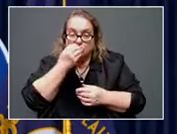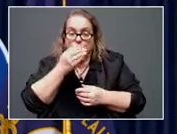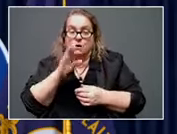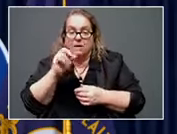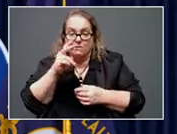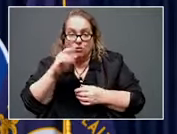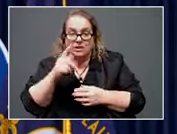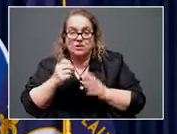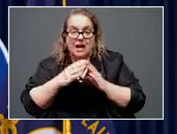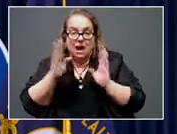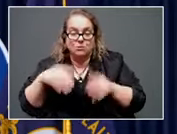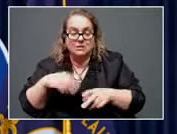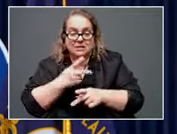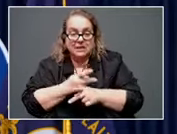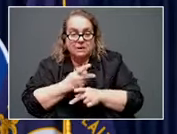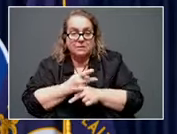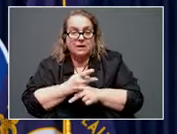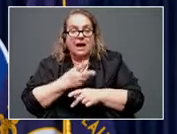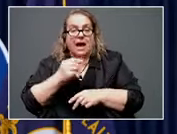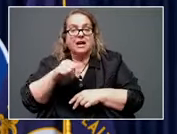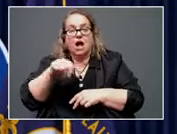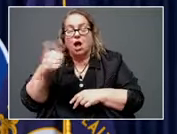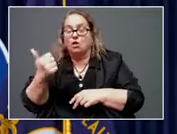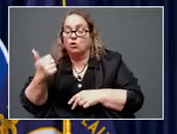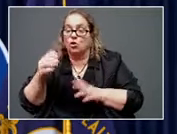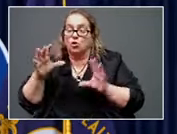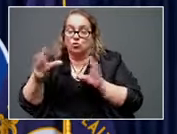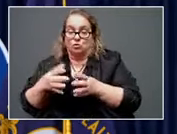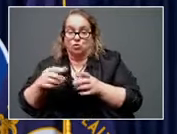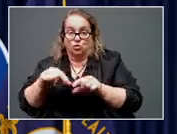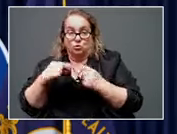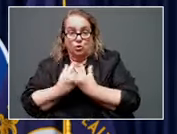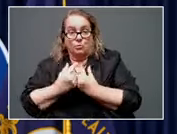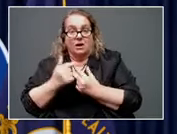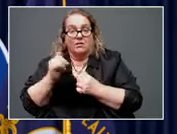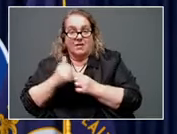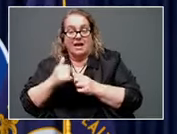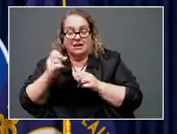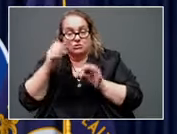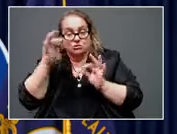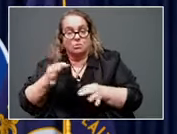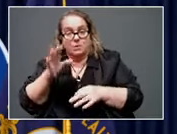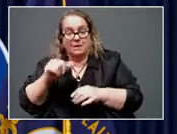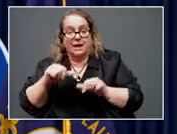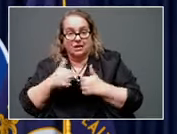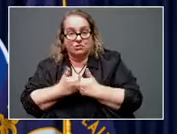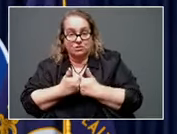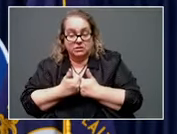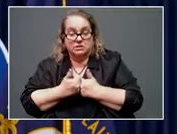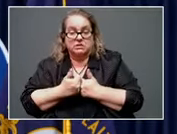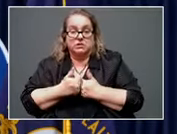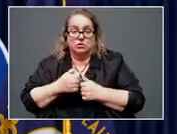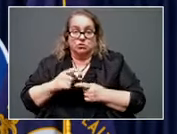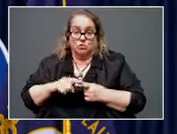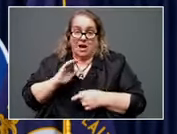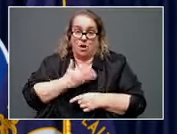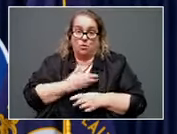congregate settings as determined by an agency under the appointing authority. To our state